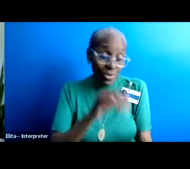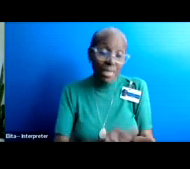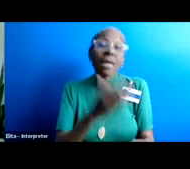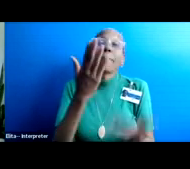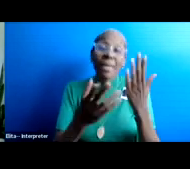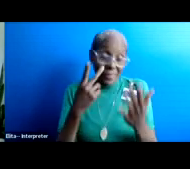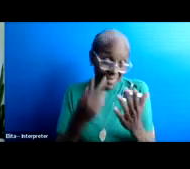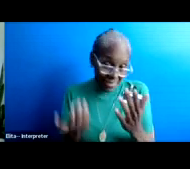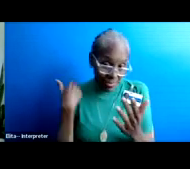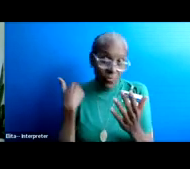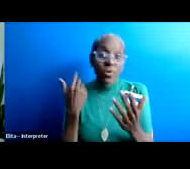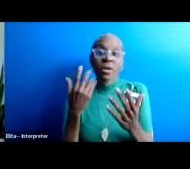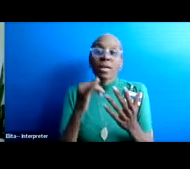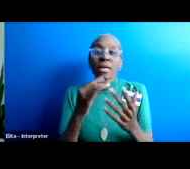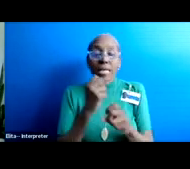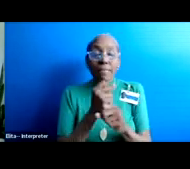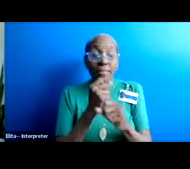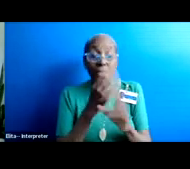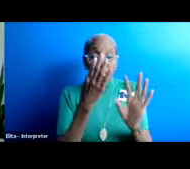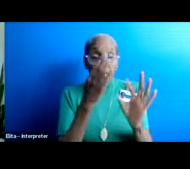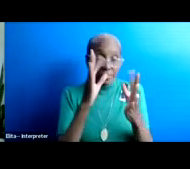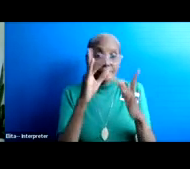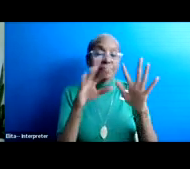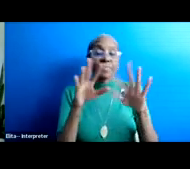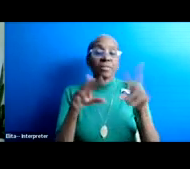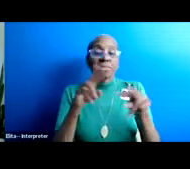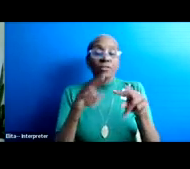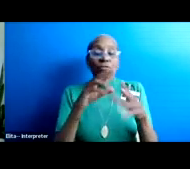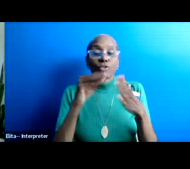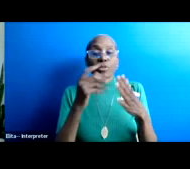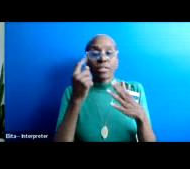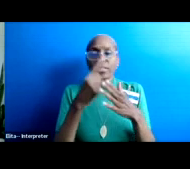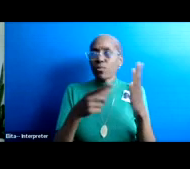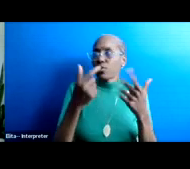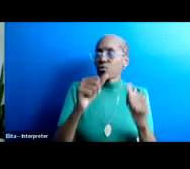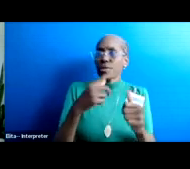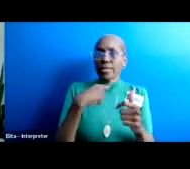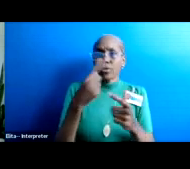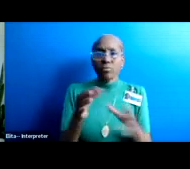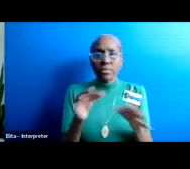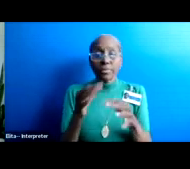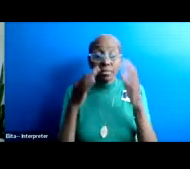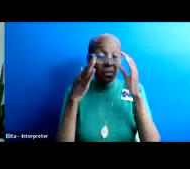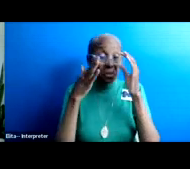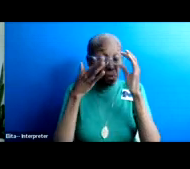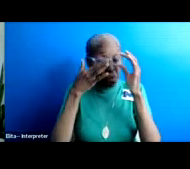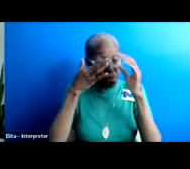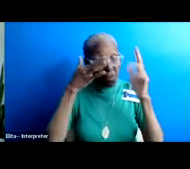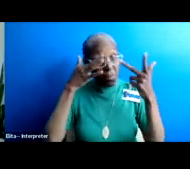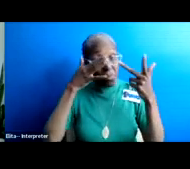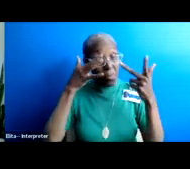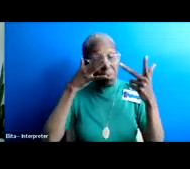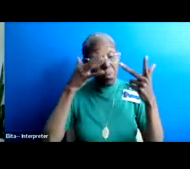it before, but it makes one more barrier for students to understand what you're trying to tell them. The third example